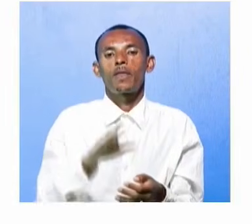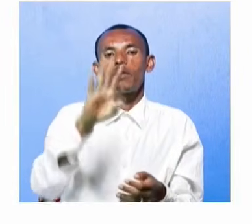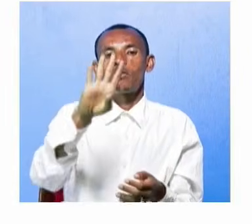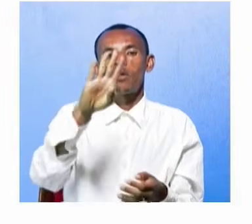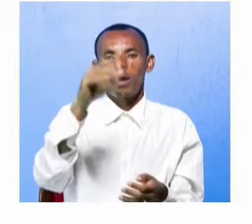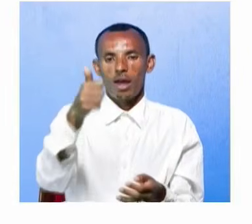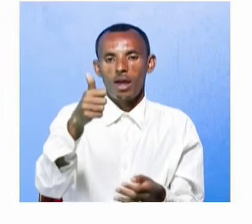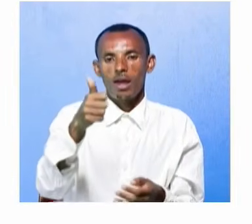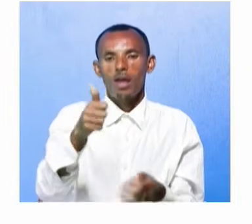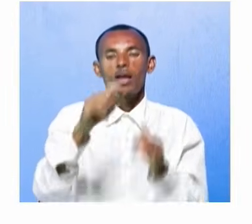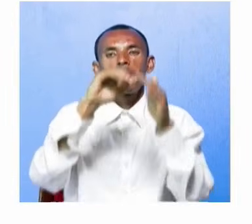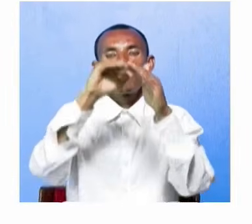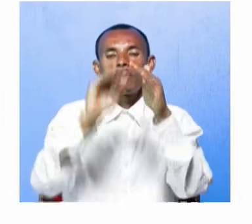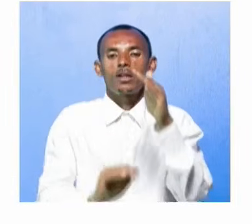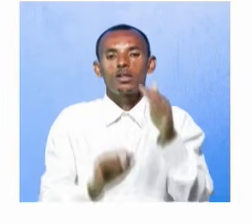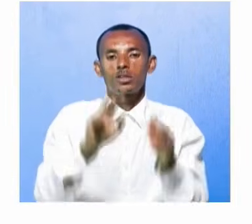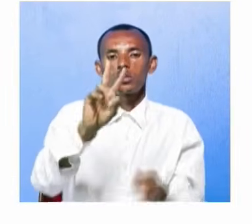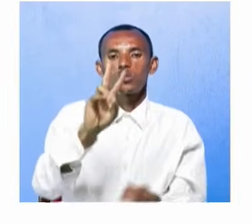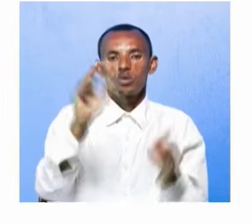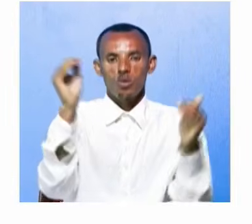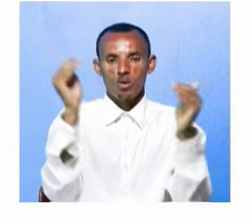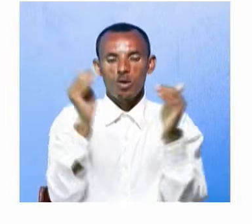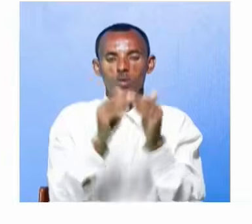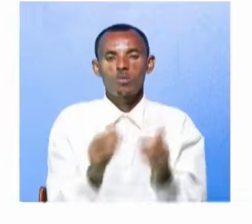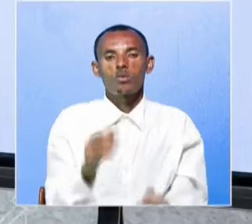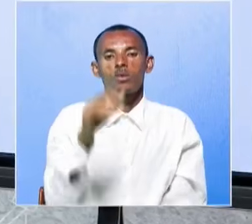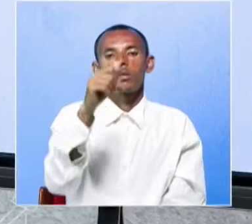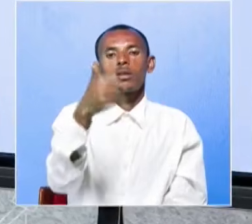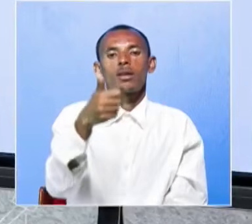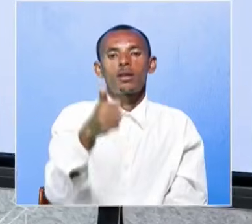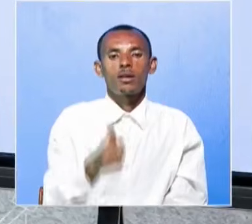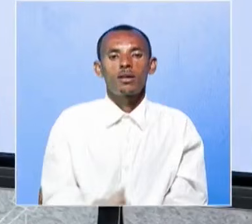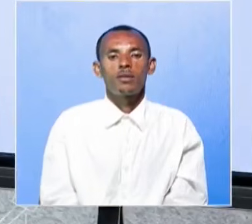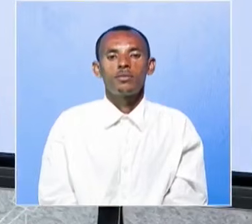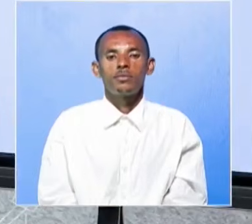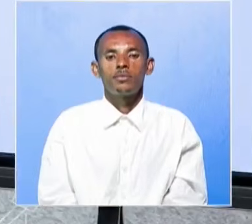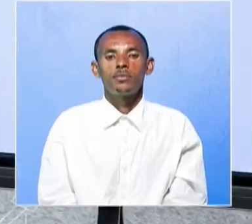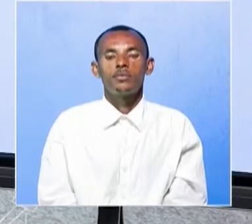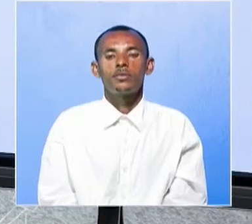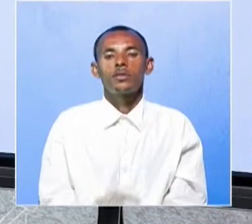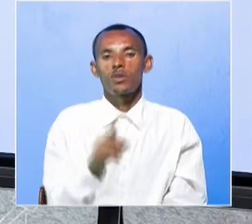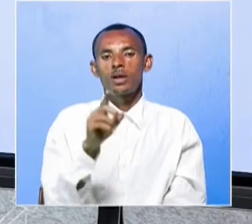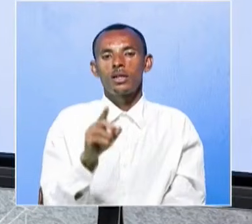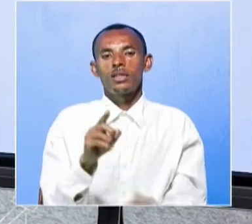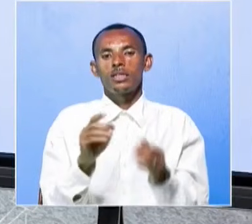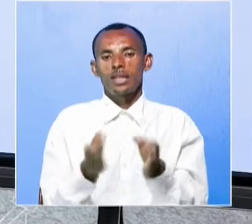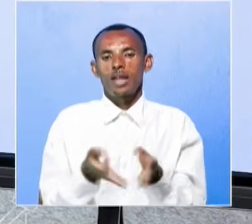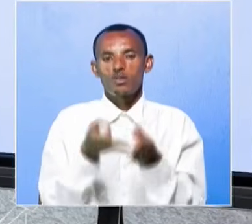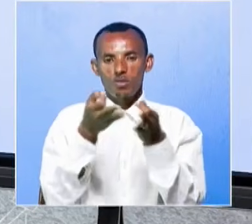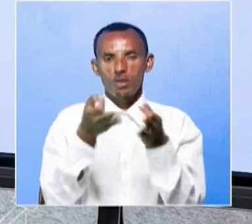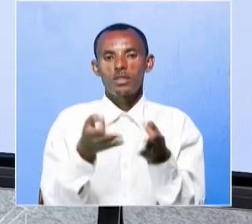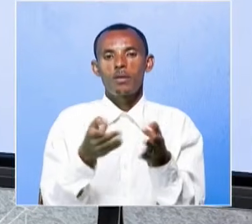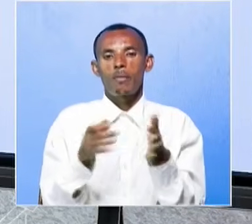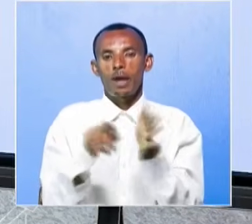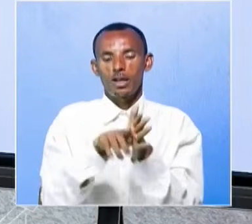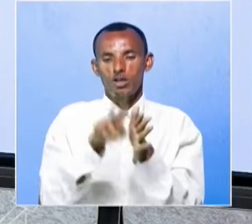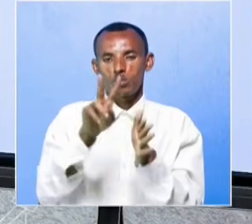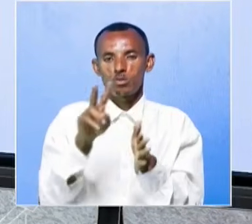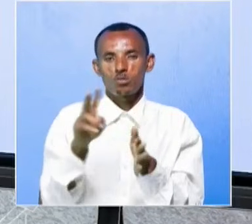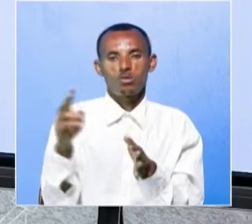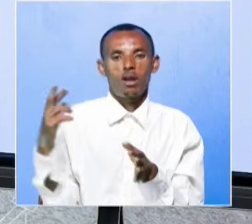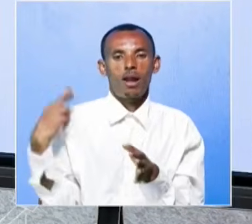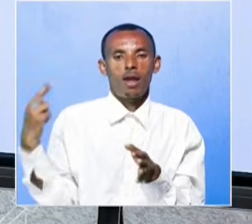4A minus 2 is equal to 10. Okay? You can transform this minus 2 to the right